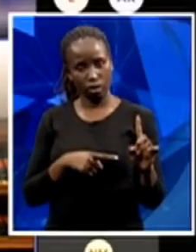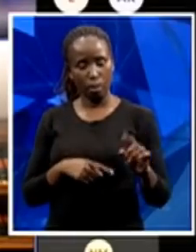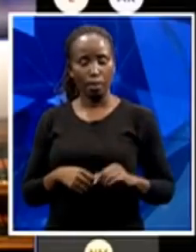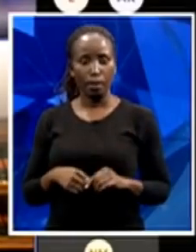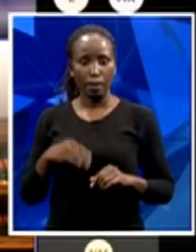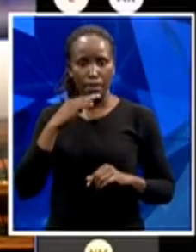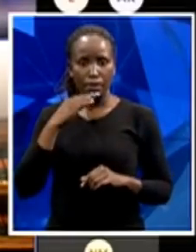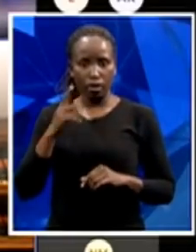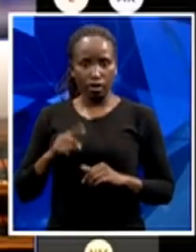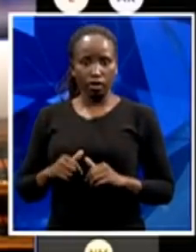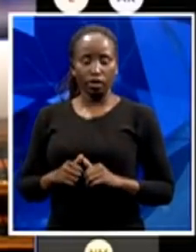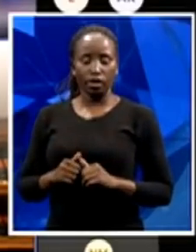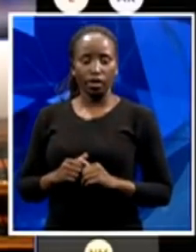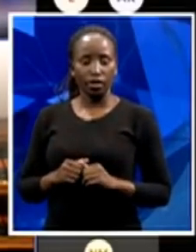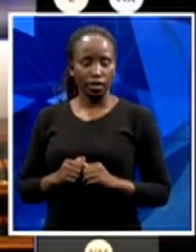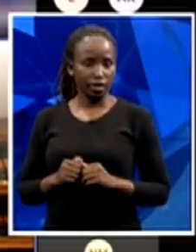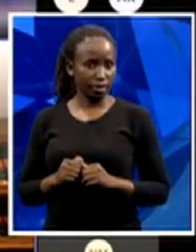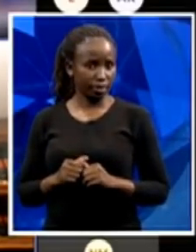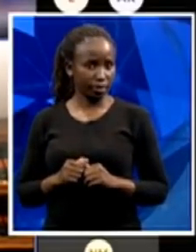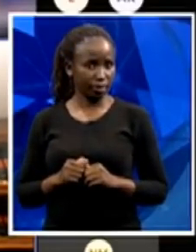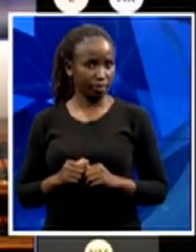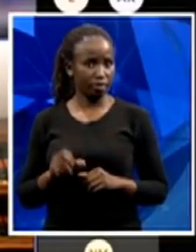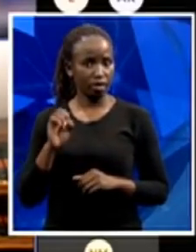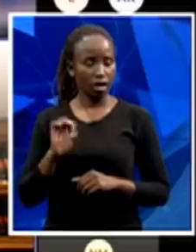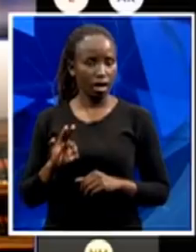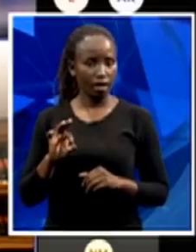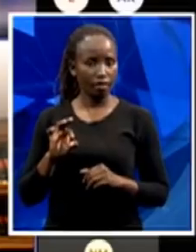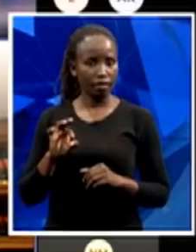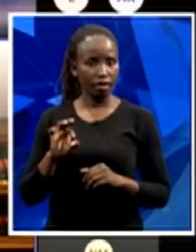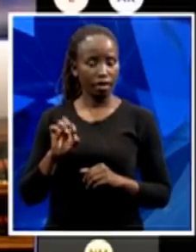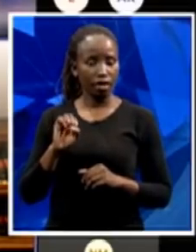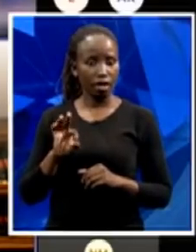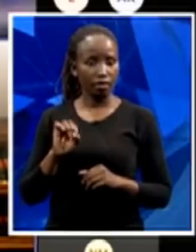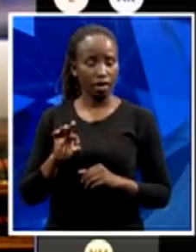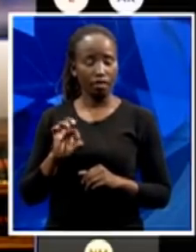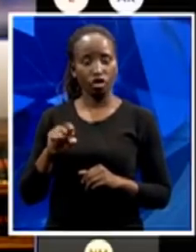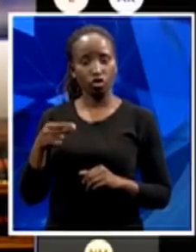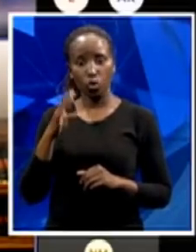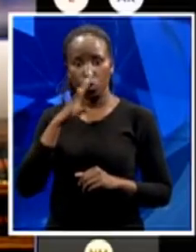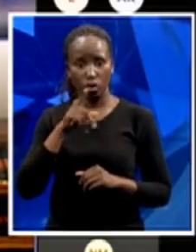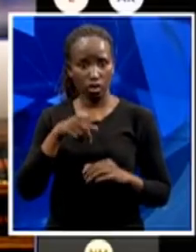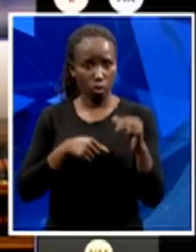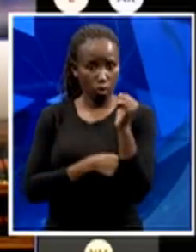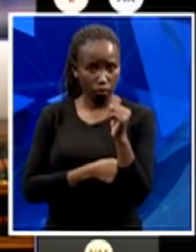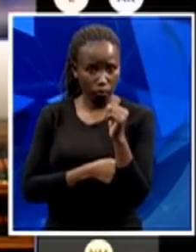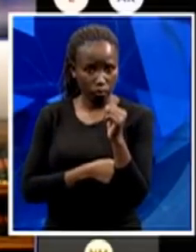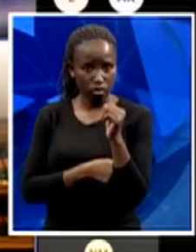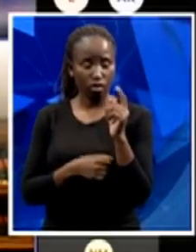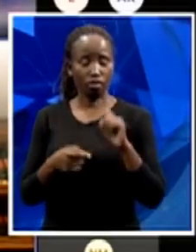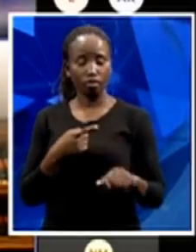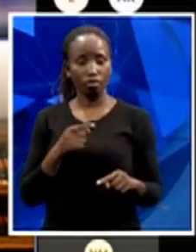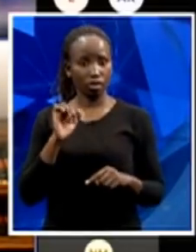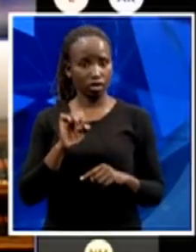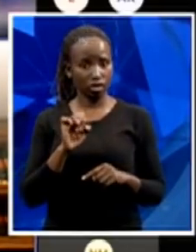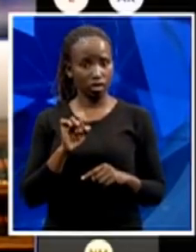if there was no Secretary-General in office, his view was that the office of the Secretary-General would effectively come to a